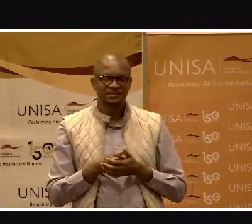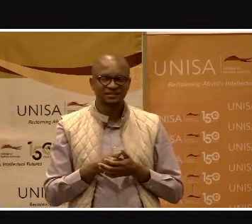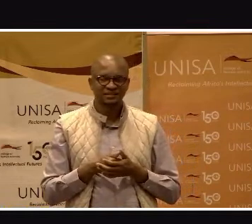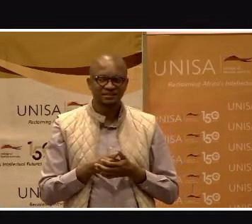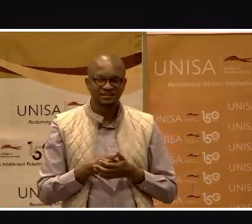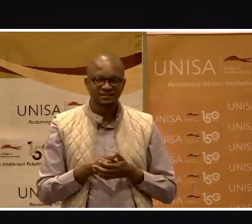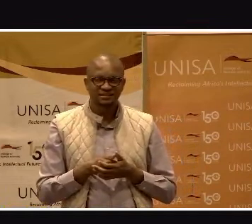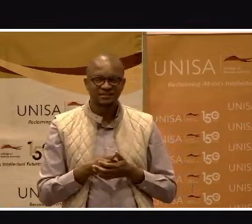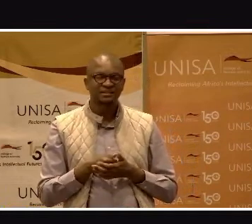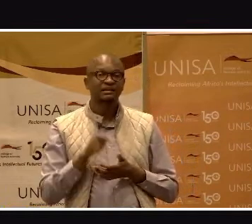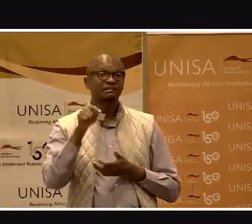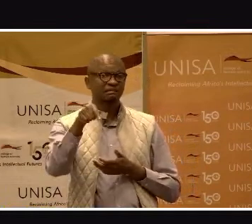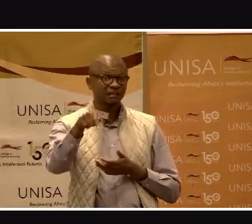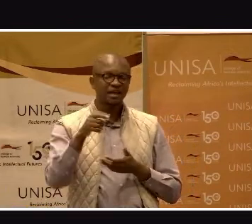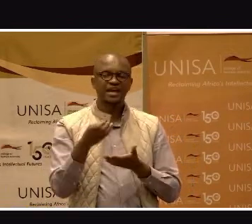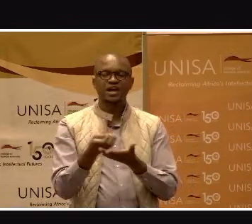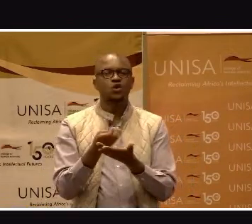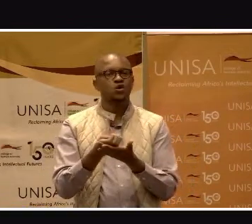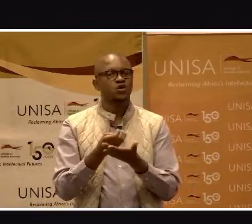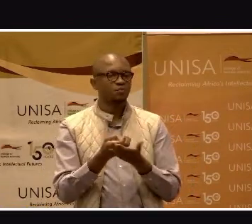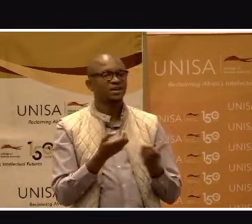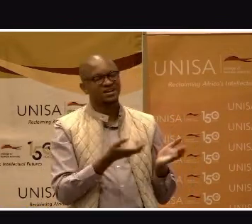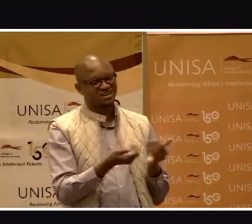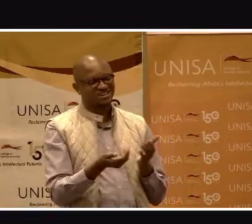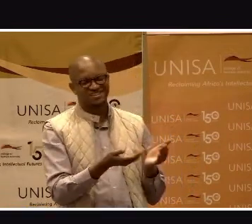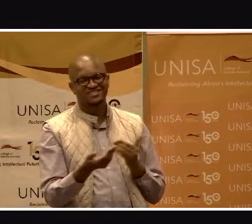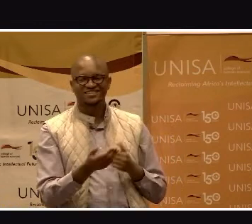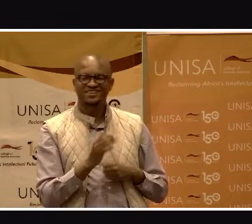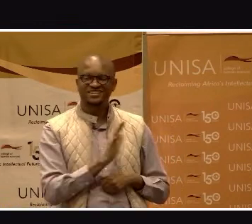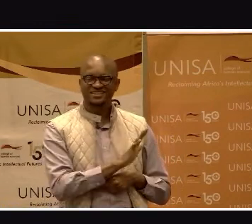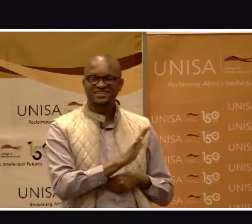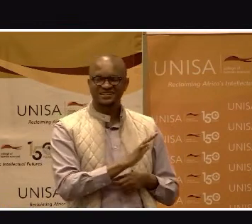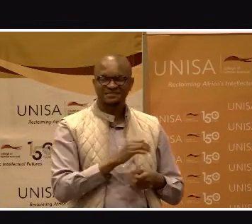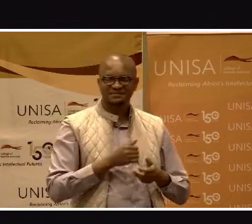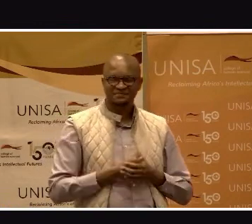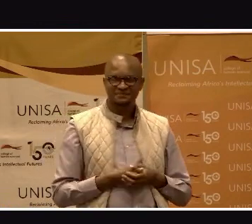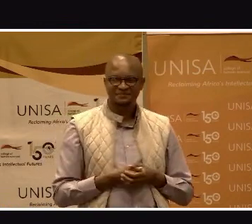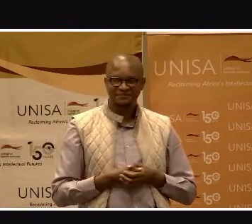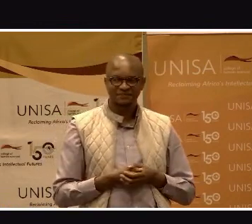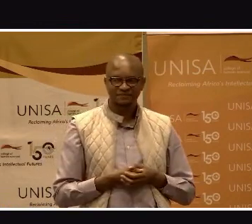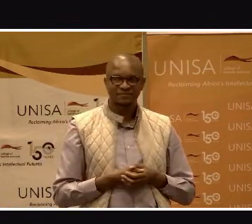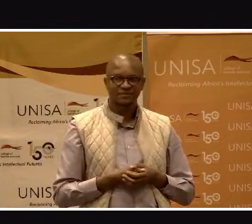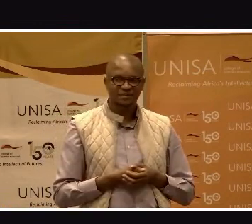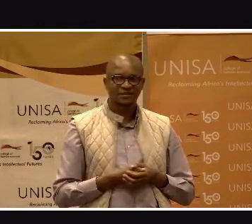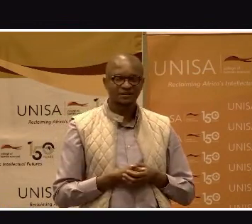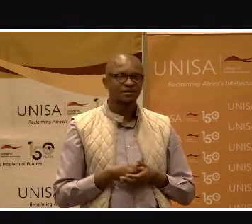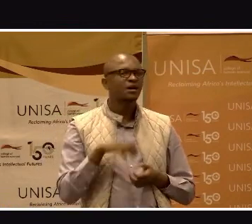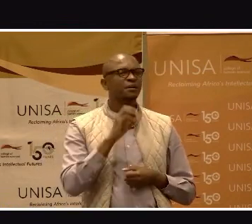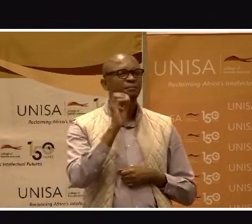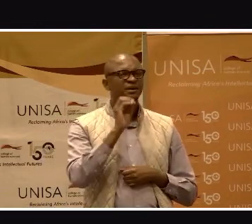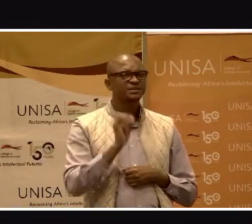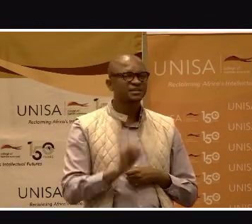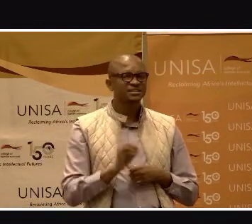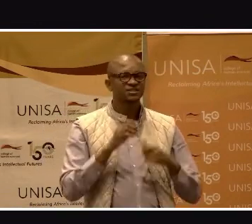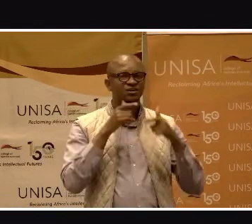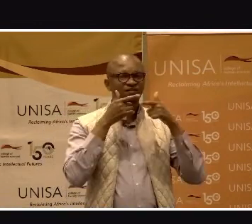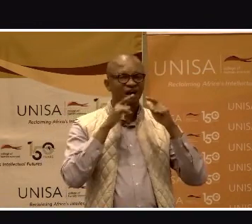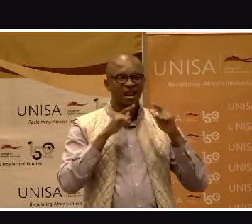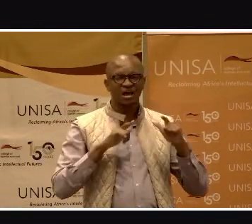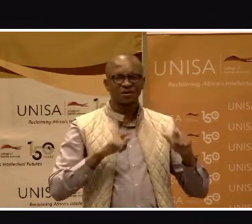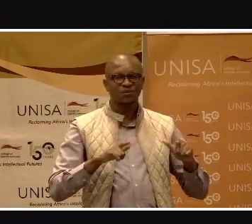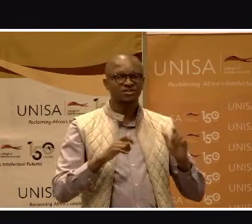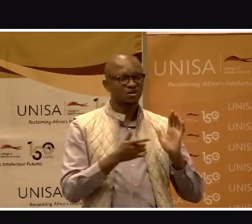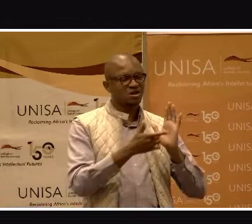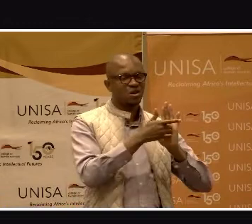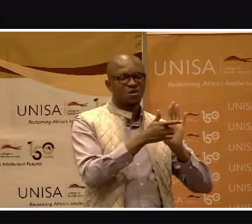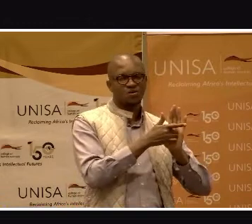forcefully located from the countryside. All right? So you can see the percentage of language loss as a result of